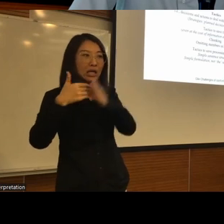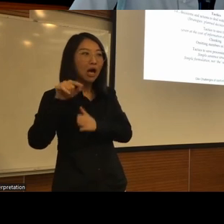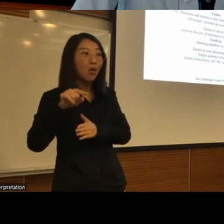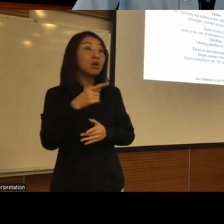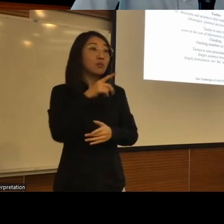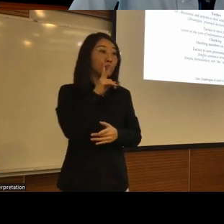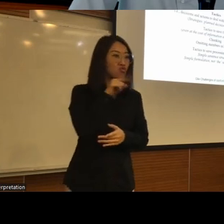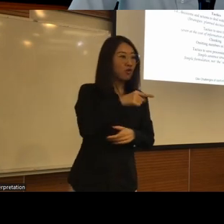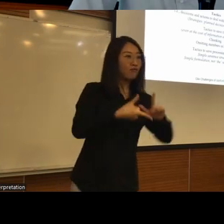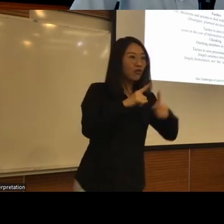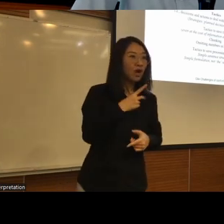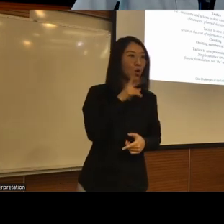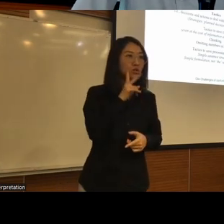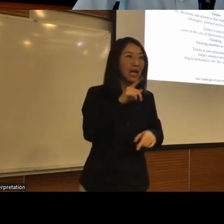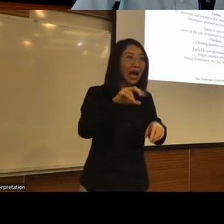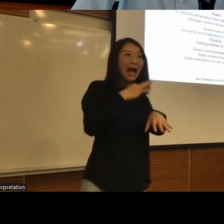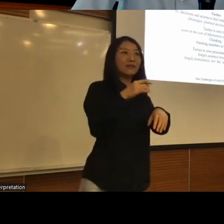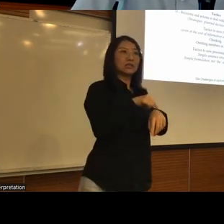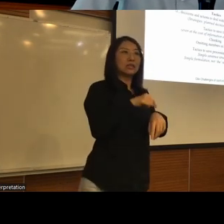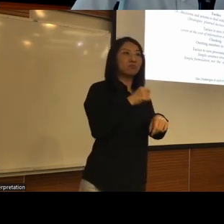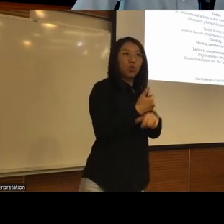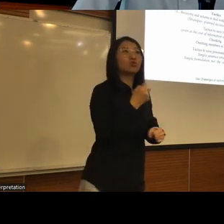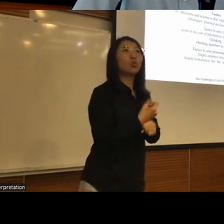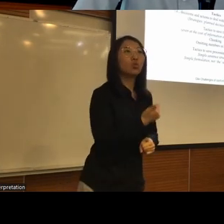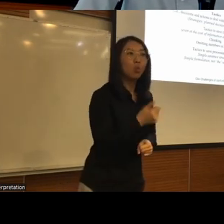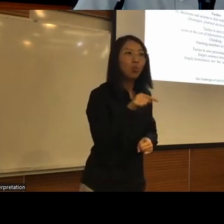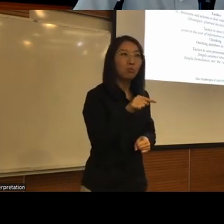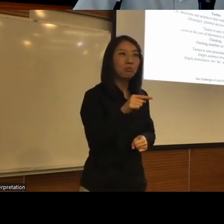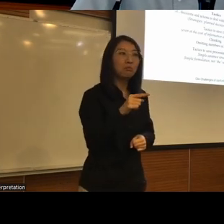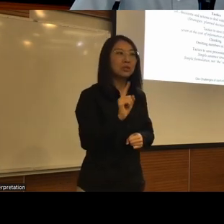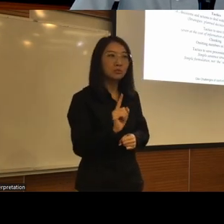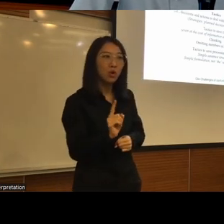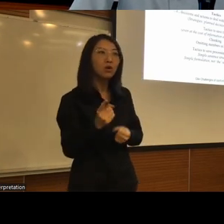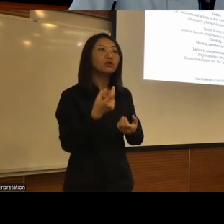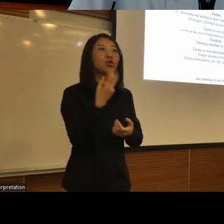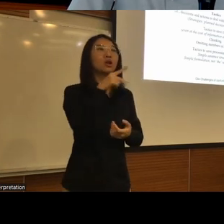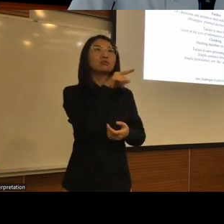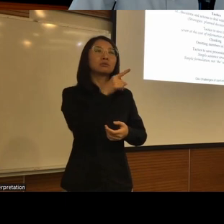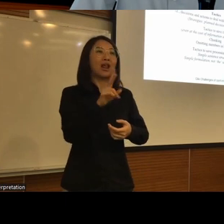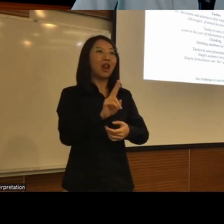time, chunking. We have, again, one of the PhD